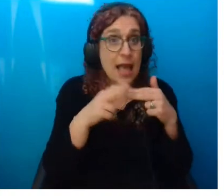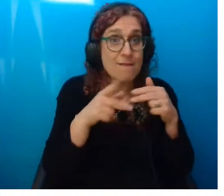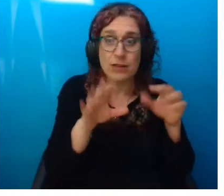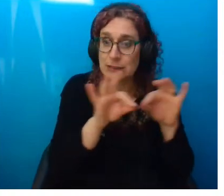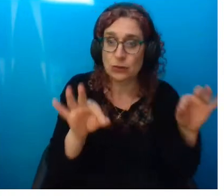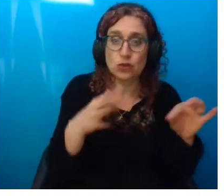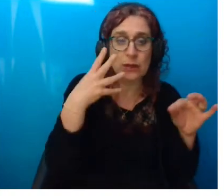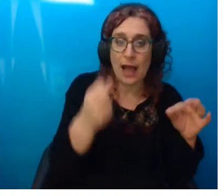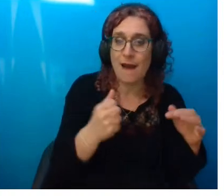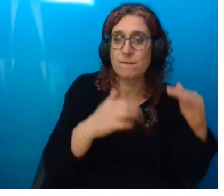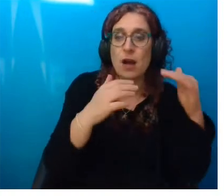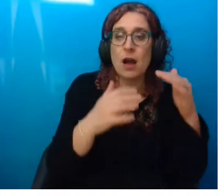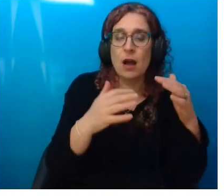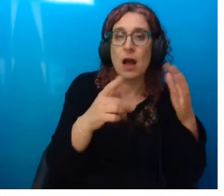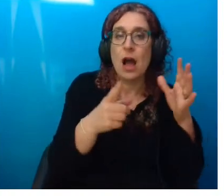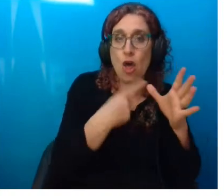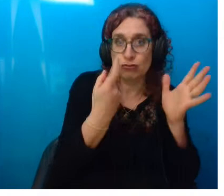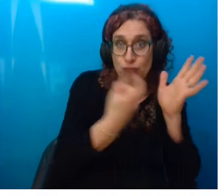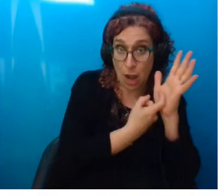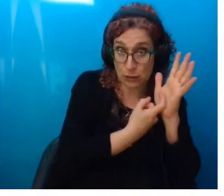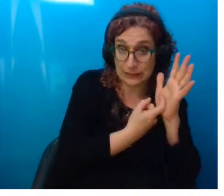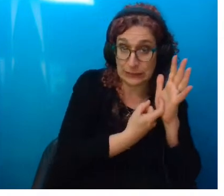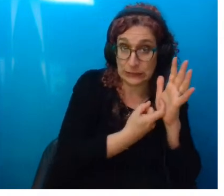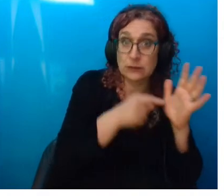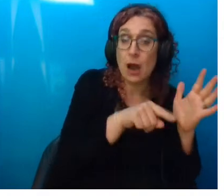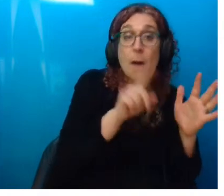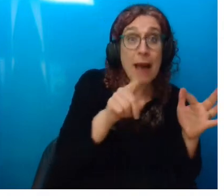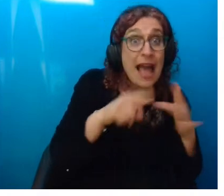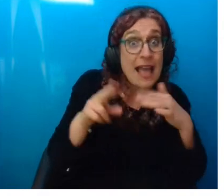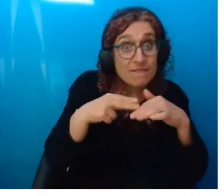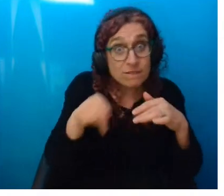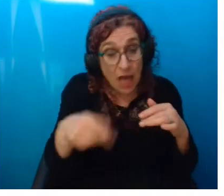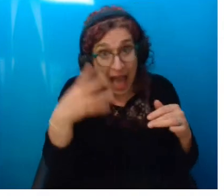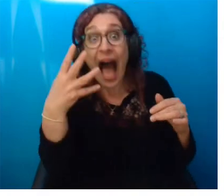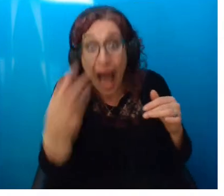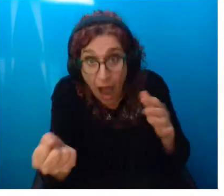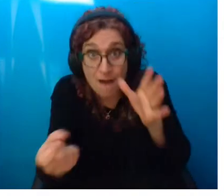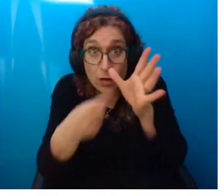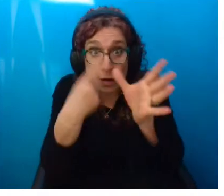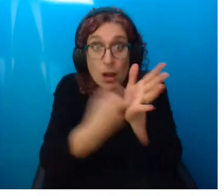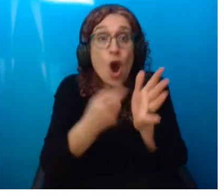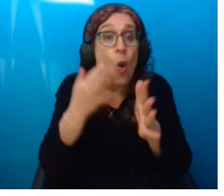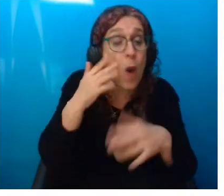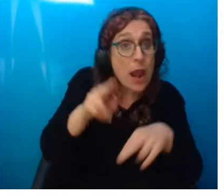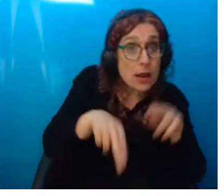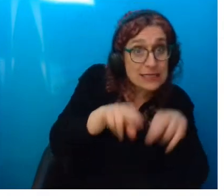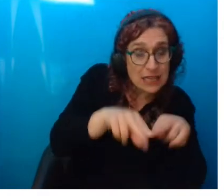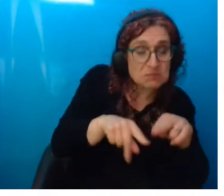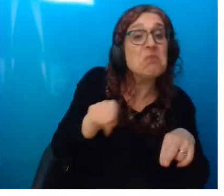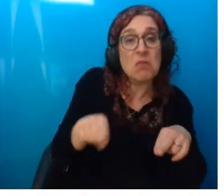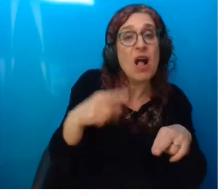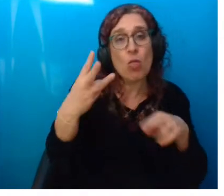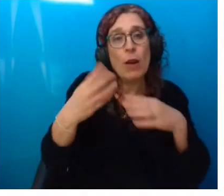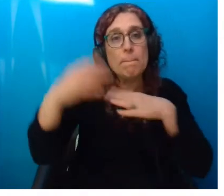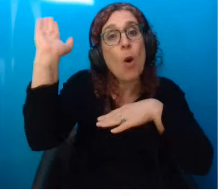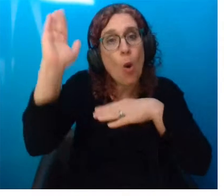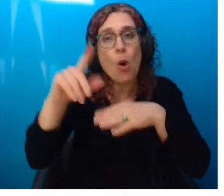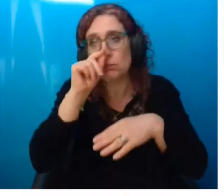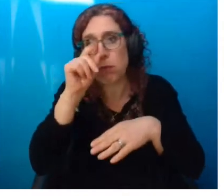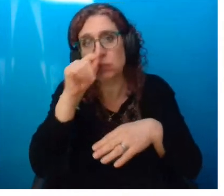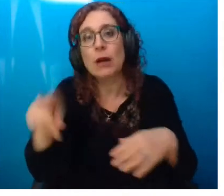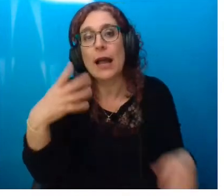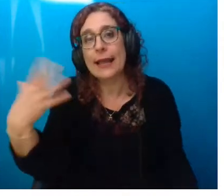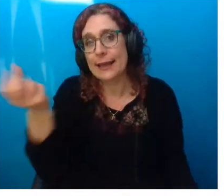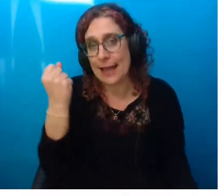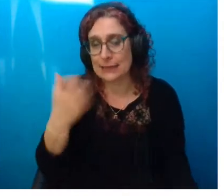allergic rhinitis at the baseline assessment, there was a 3 times more likely possibility of developing asthma. And